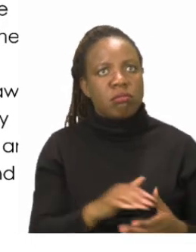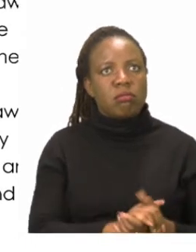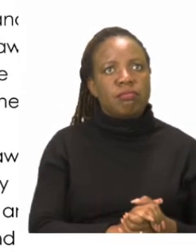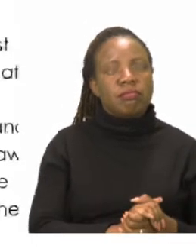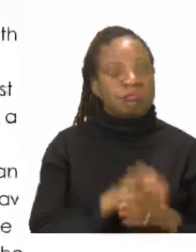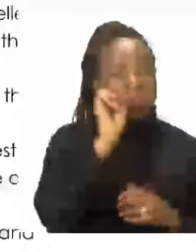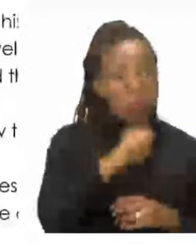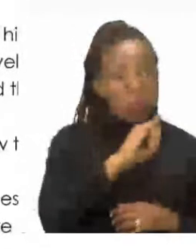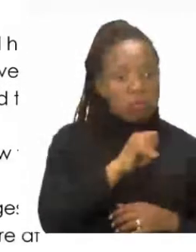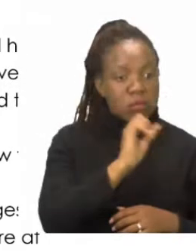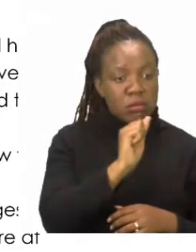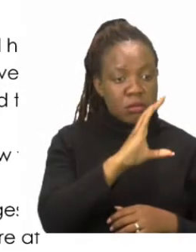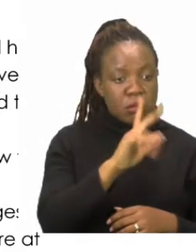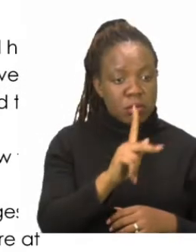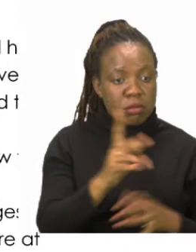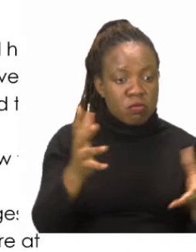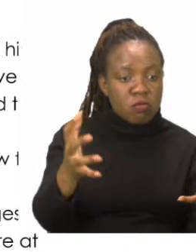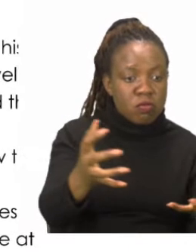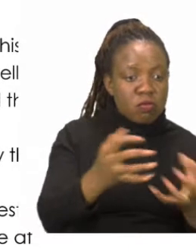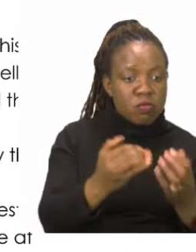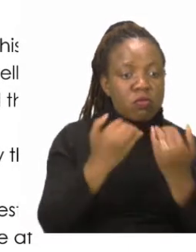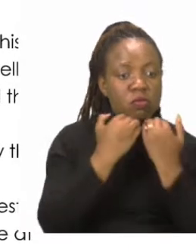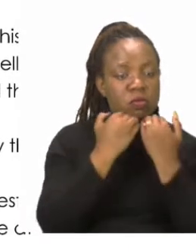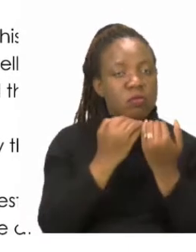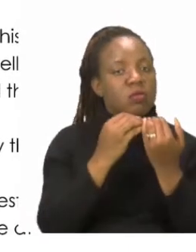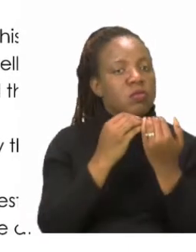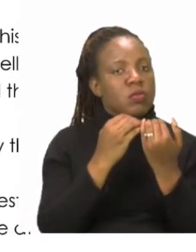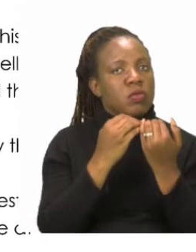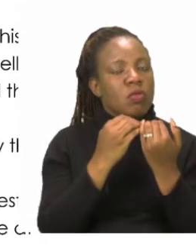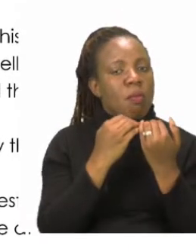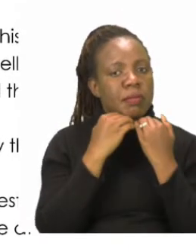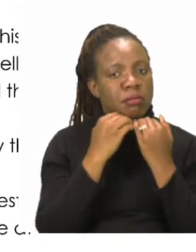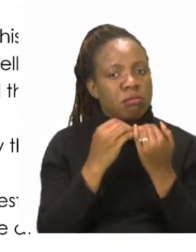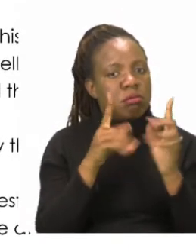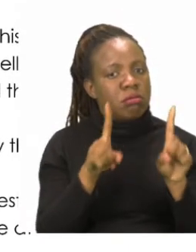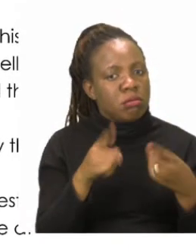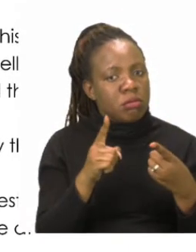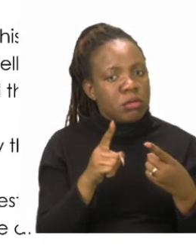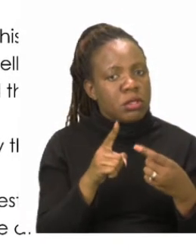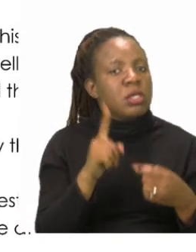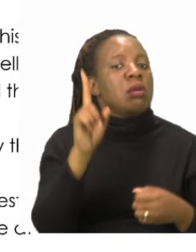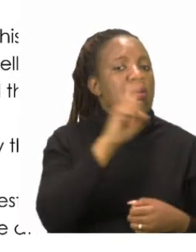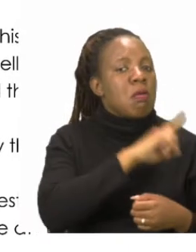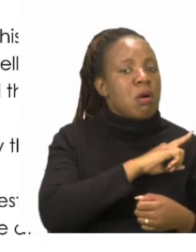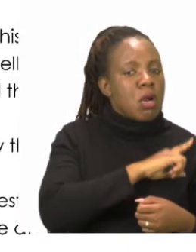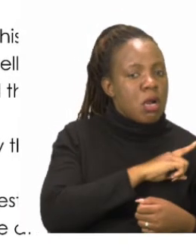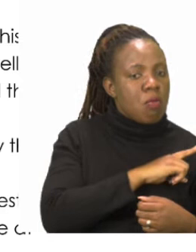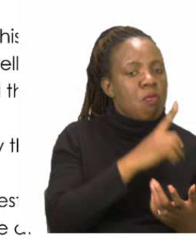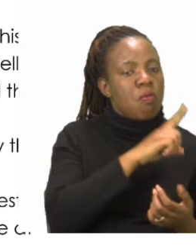not? Now, boys and girls, let's quickly go back and read the story one more time.